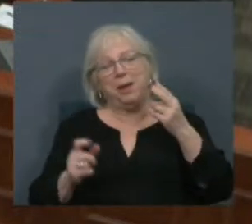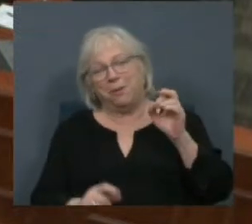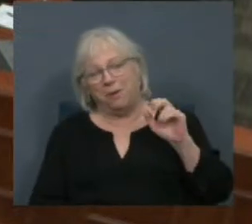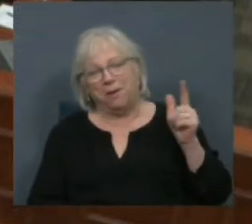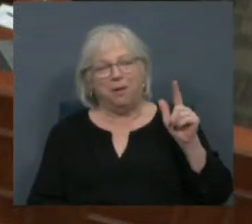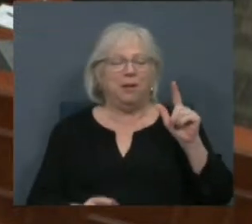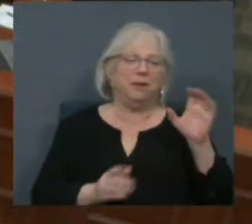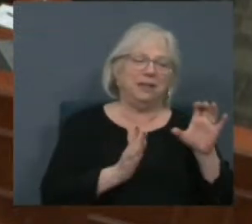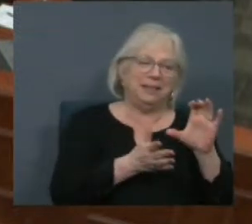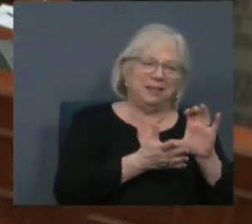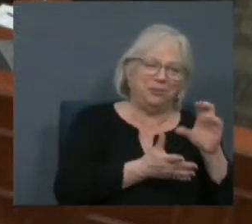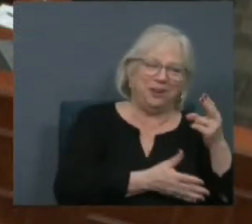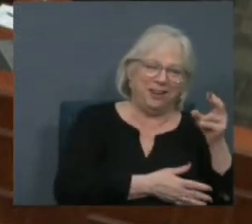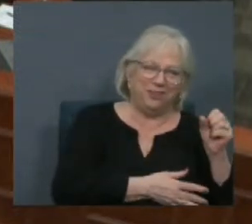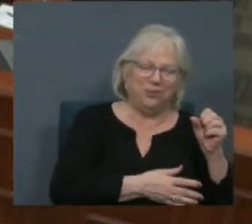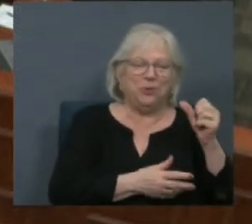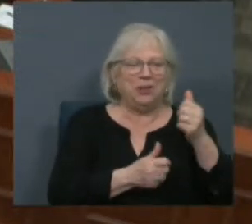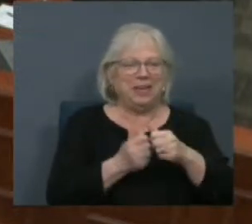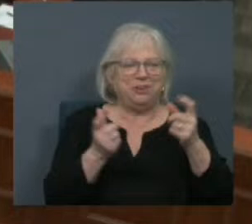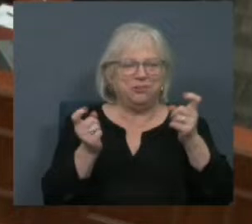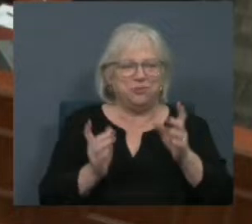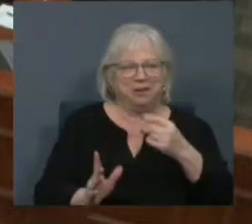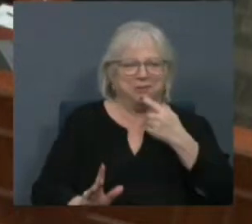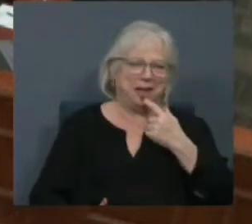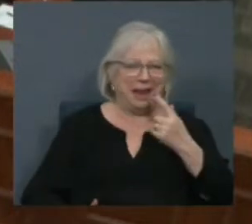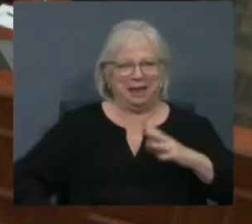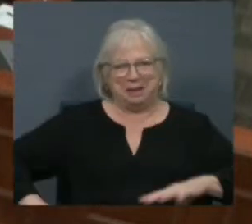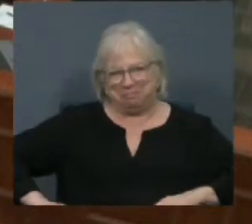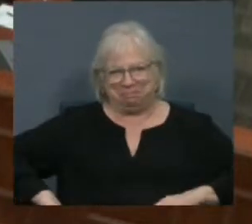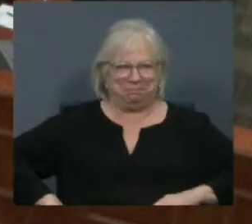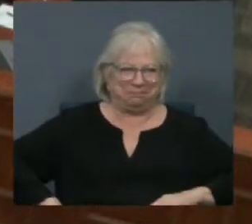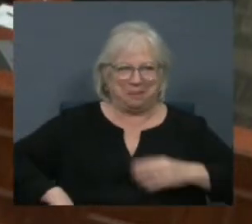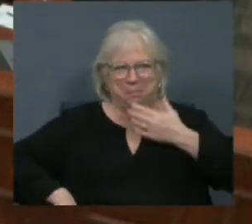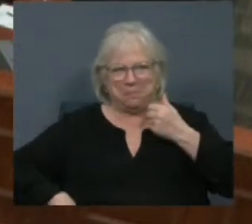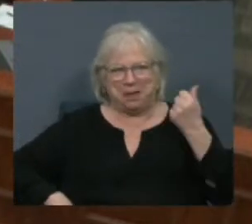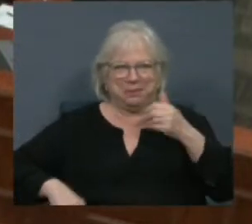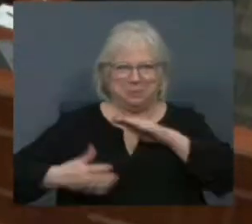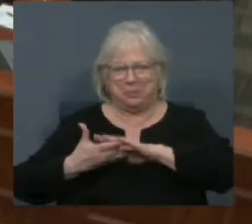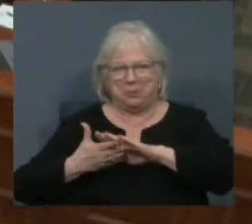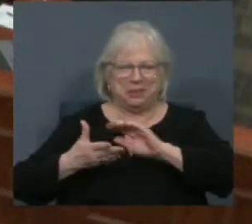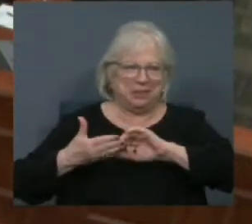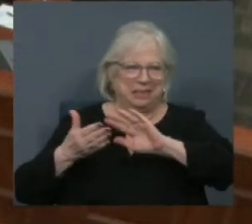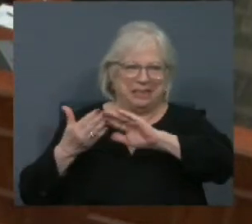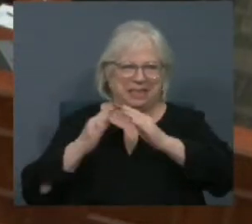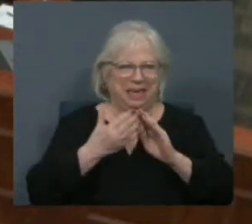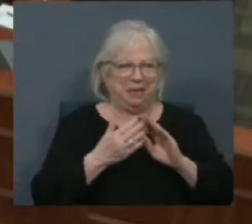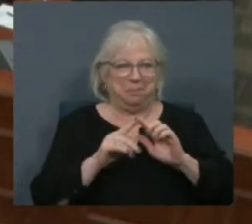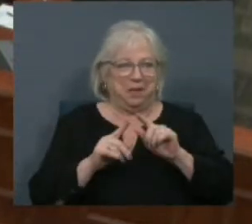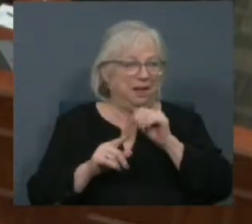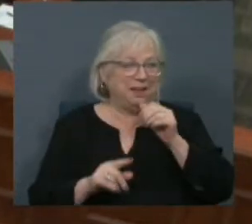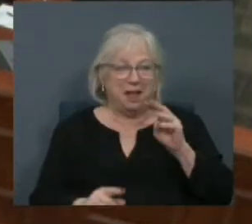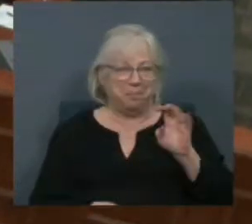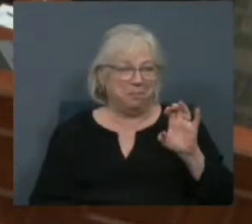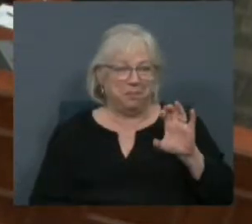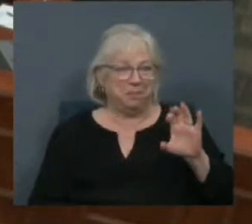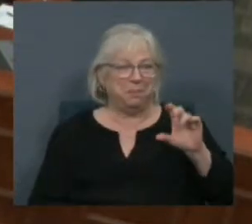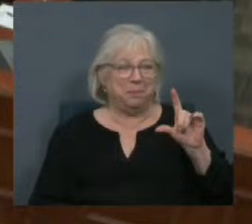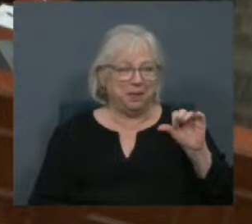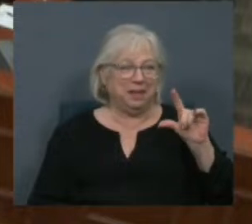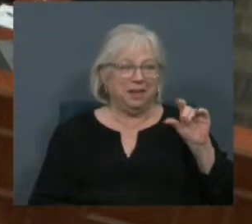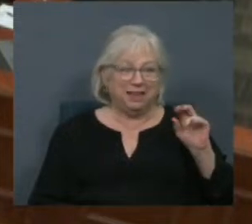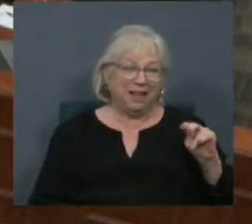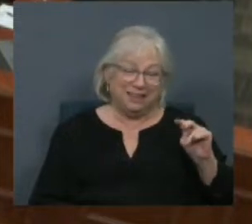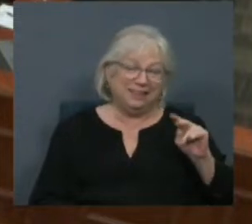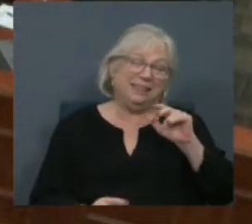Central, each director says, hey, this is the best school in the city. Well, it's not McClellan, but it's close.